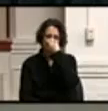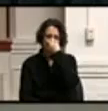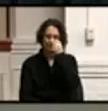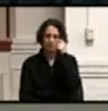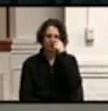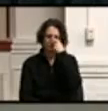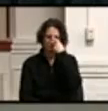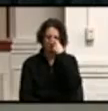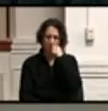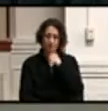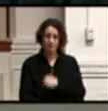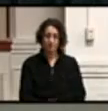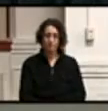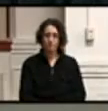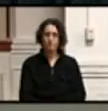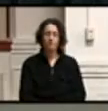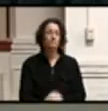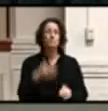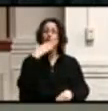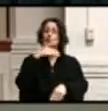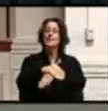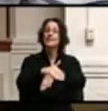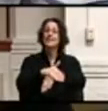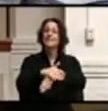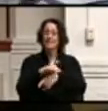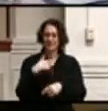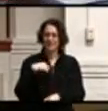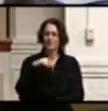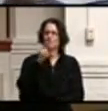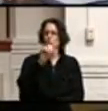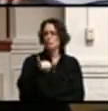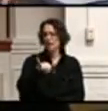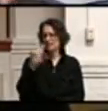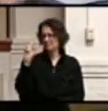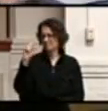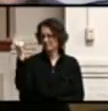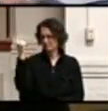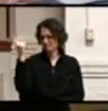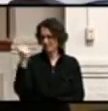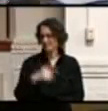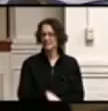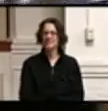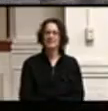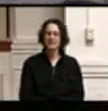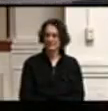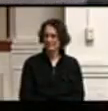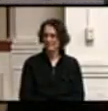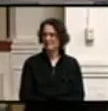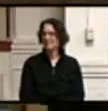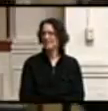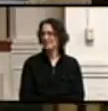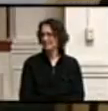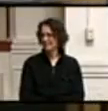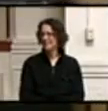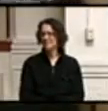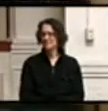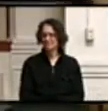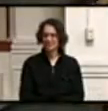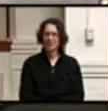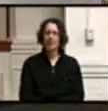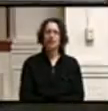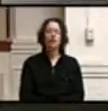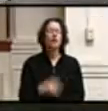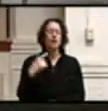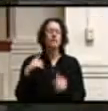Excellent. Good. All set, Ray? Okay. Good evening, everybody. I'm Ray Garrido, Northeast Collaborative. I'll start with Station 2 in